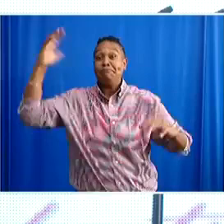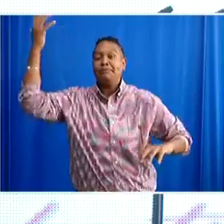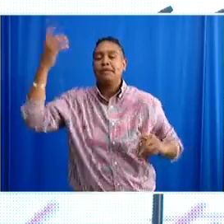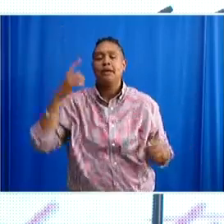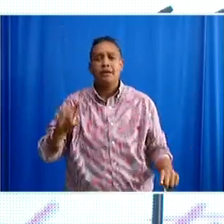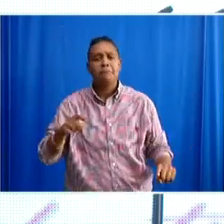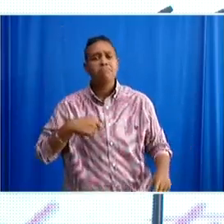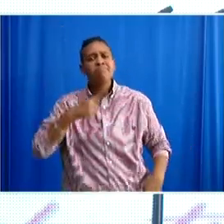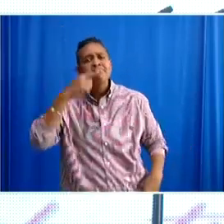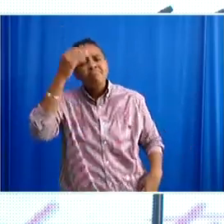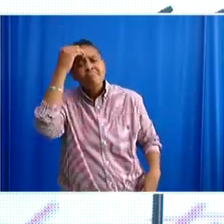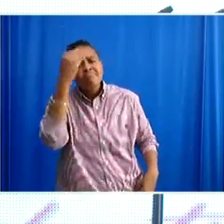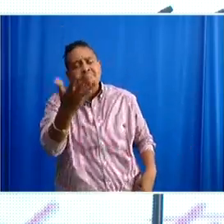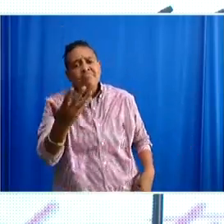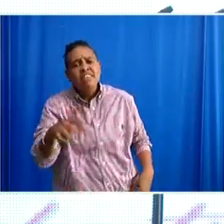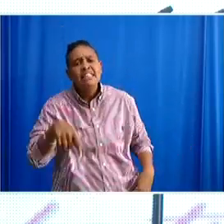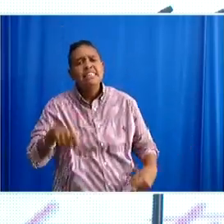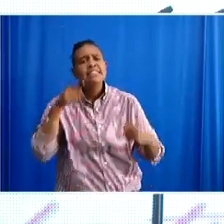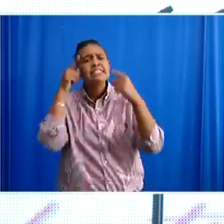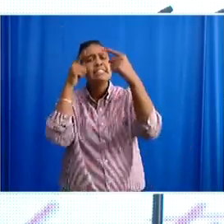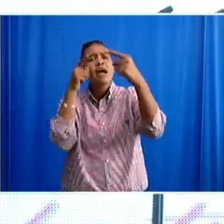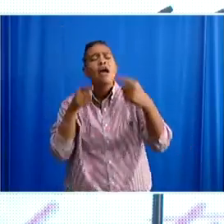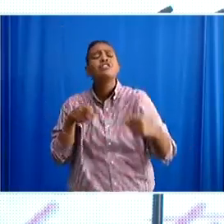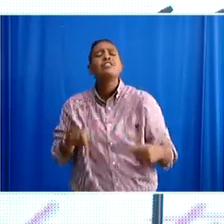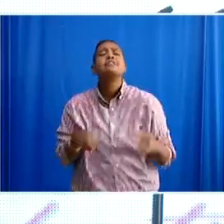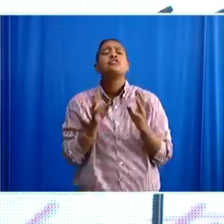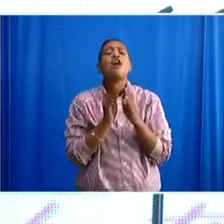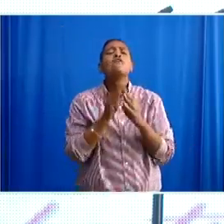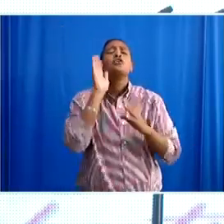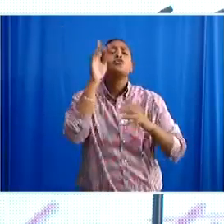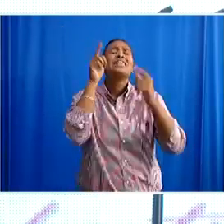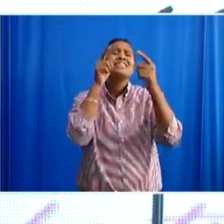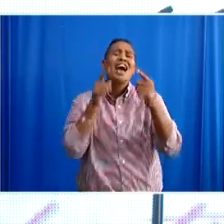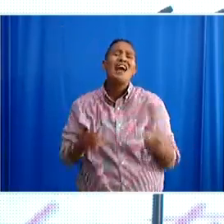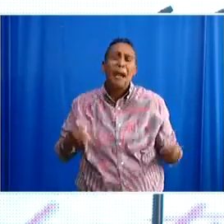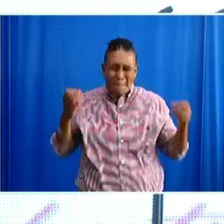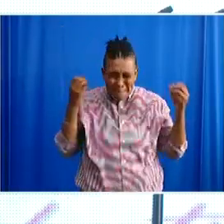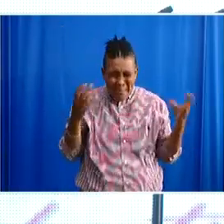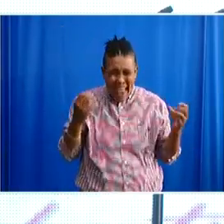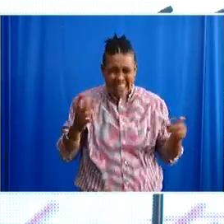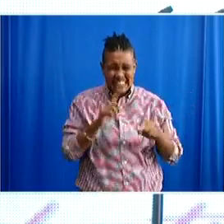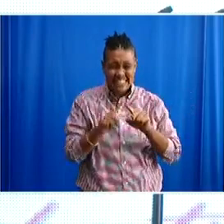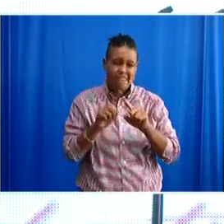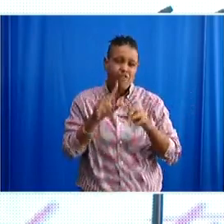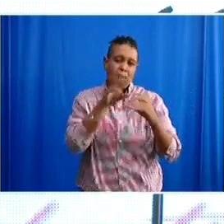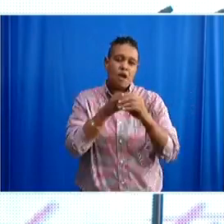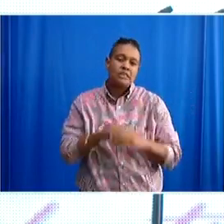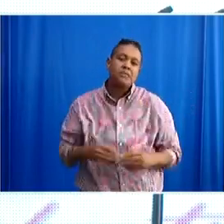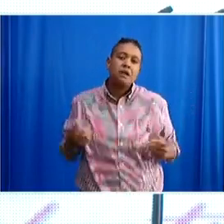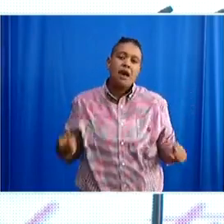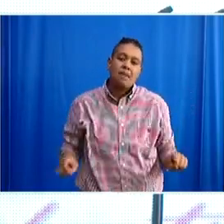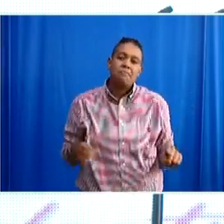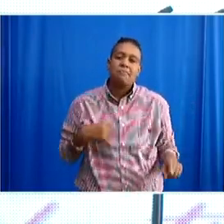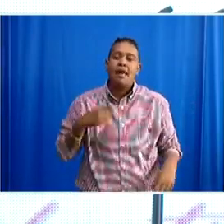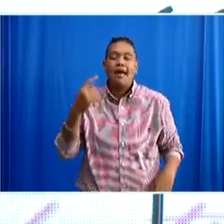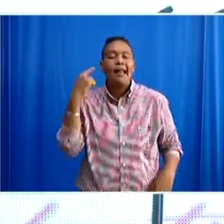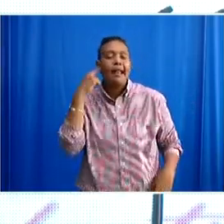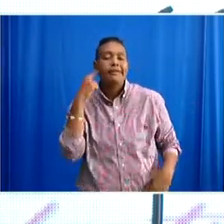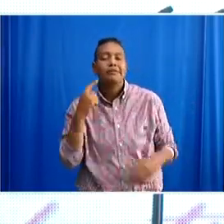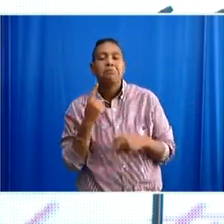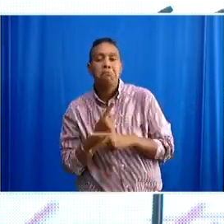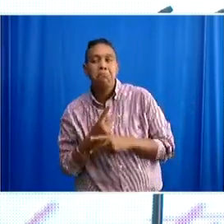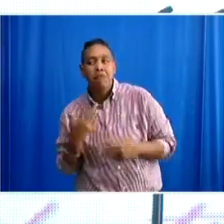As I said before, this conference will target a number of participants. And I listened